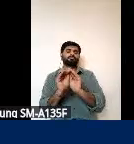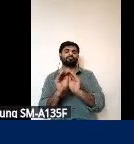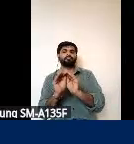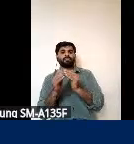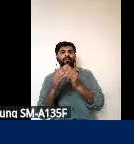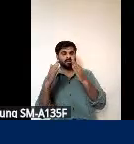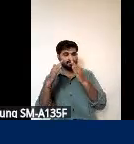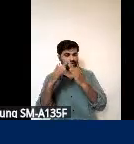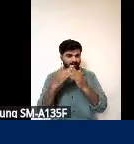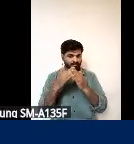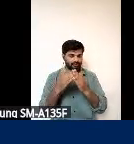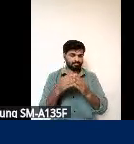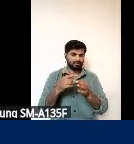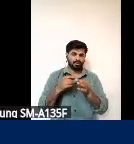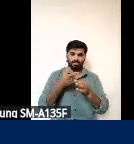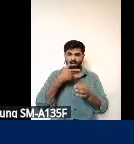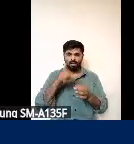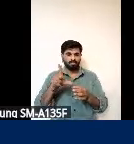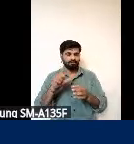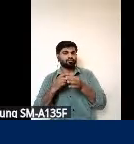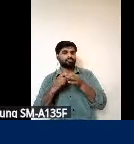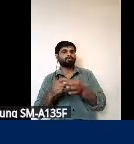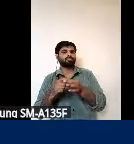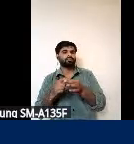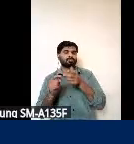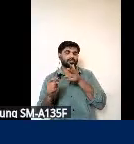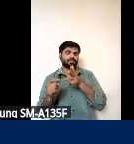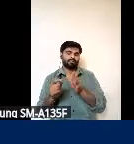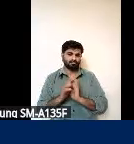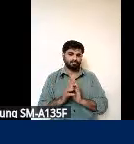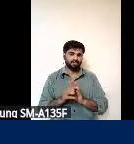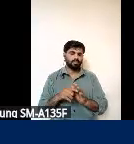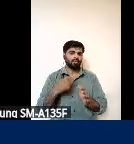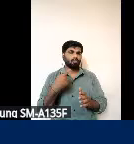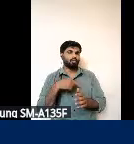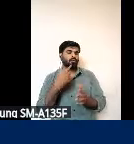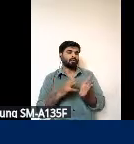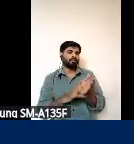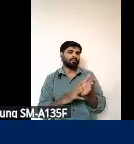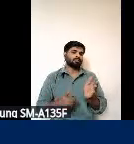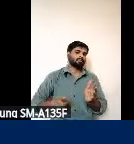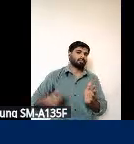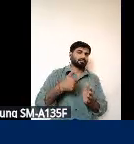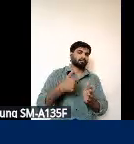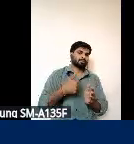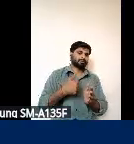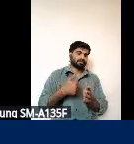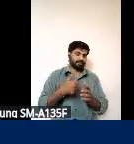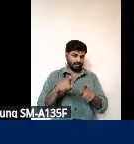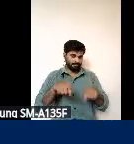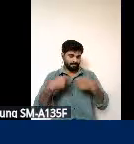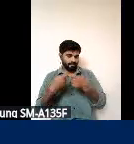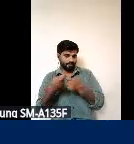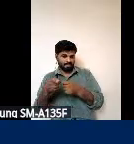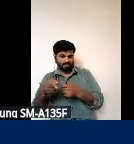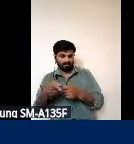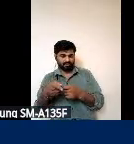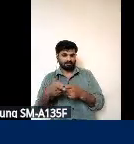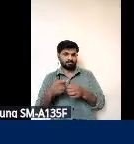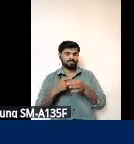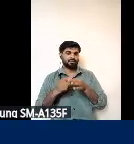the question, but the manager who manages these facilities answers this question. But population enumeration will begin somewhere